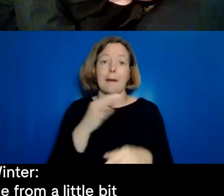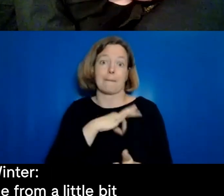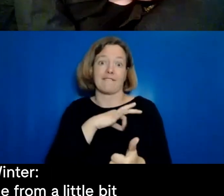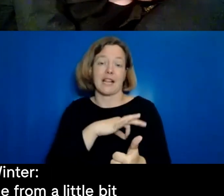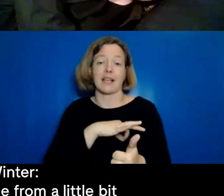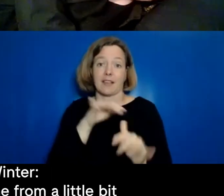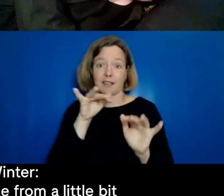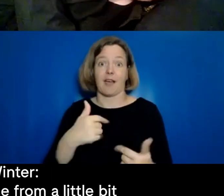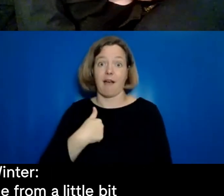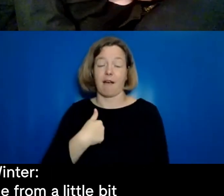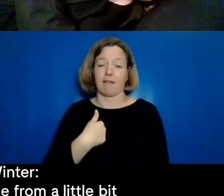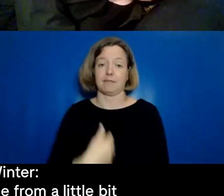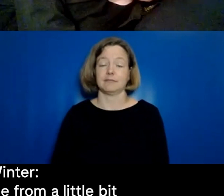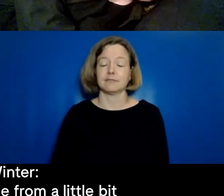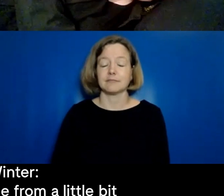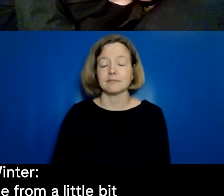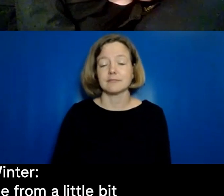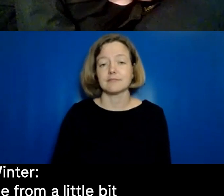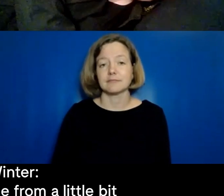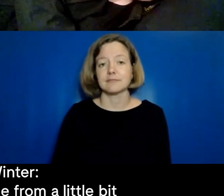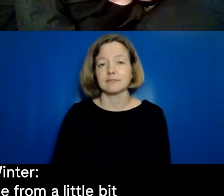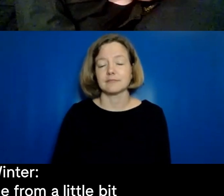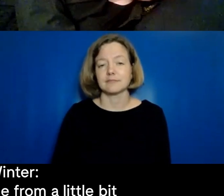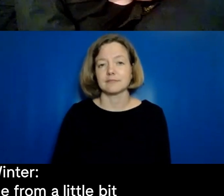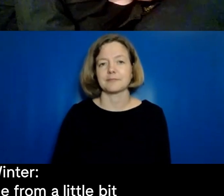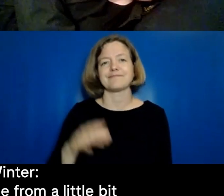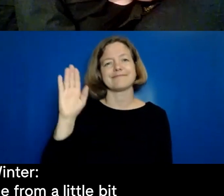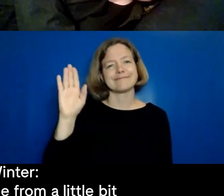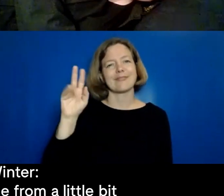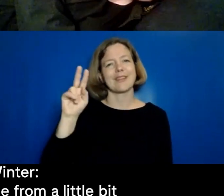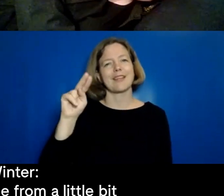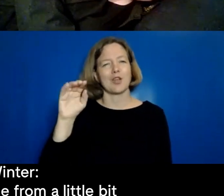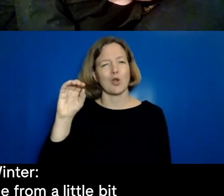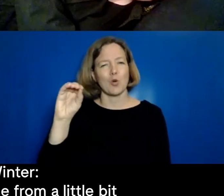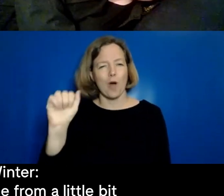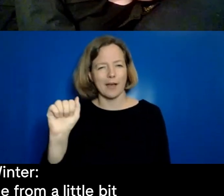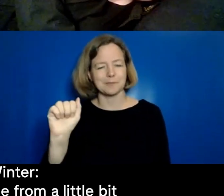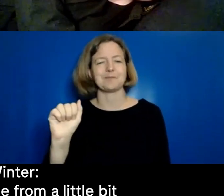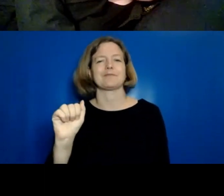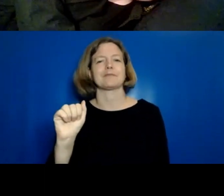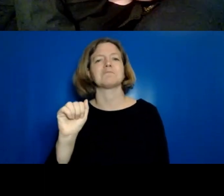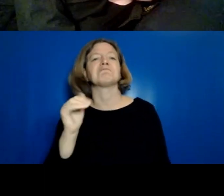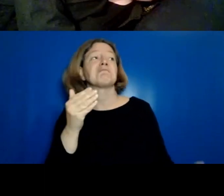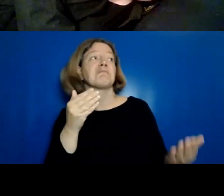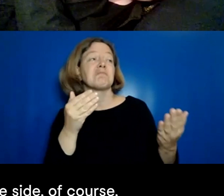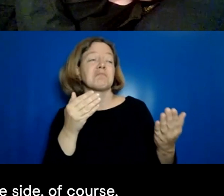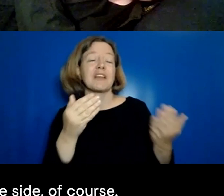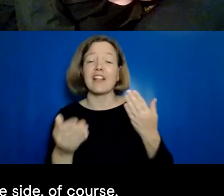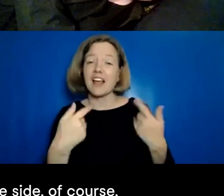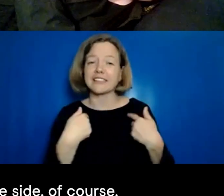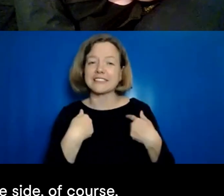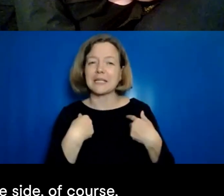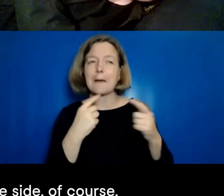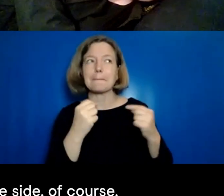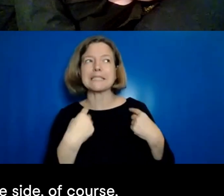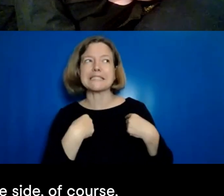Yeah, maybe I come from a little bit different point than the two of you, because on